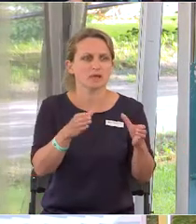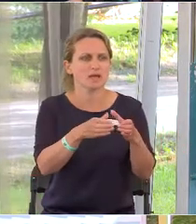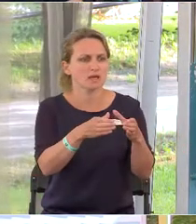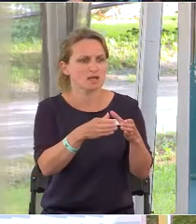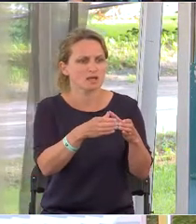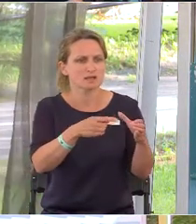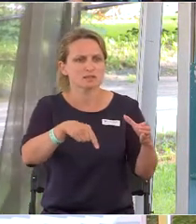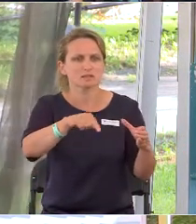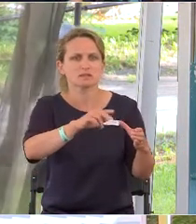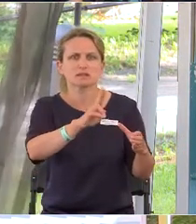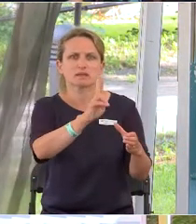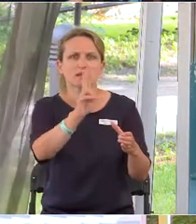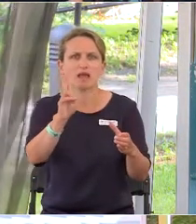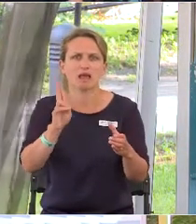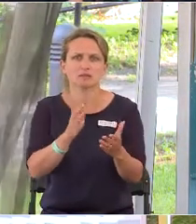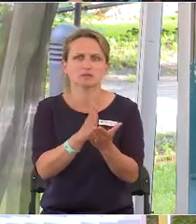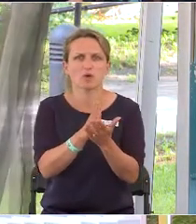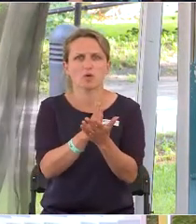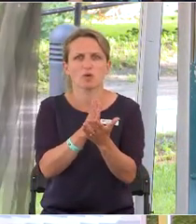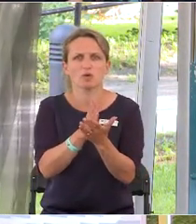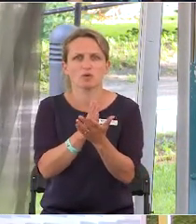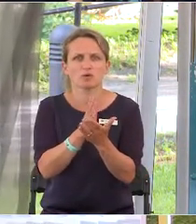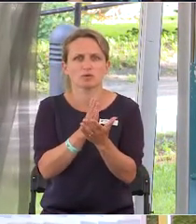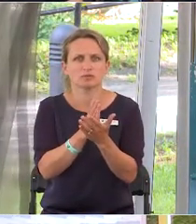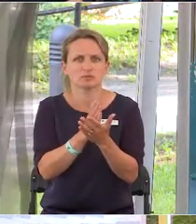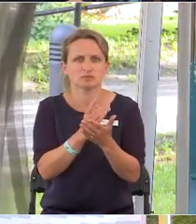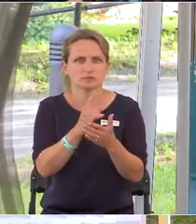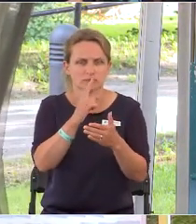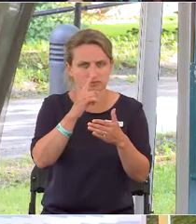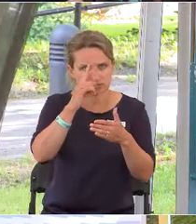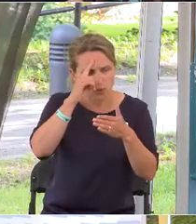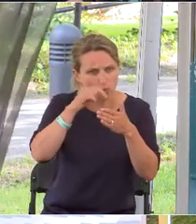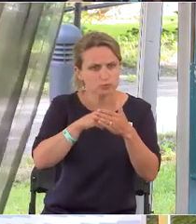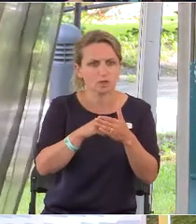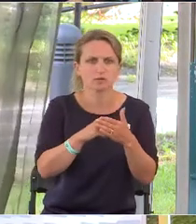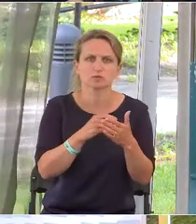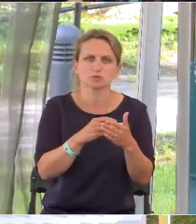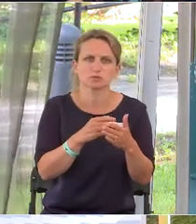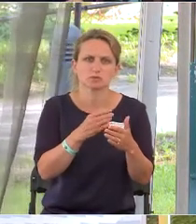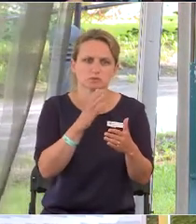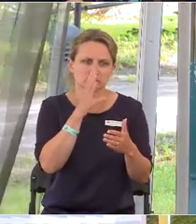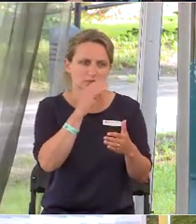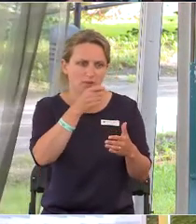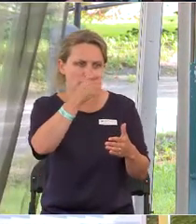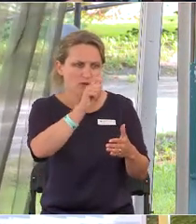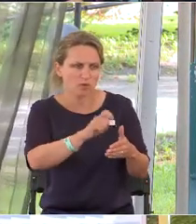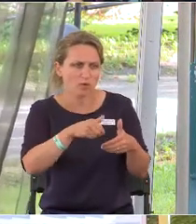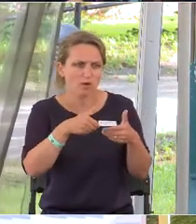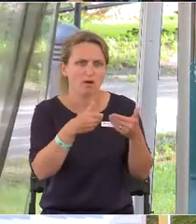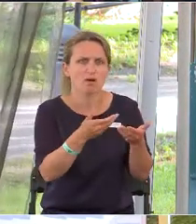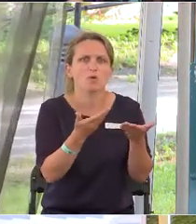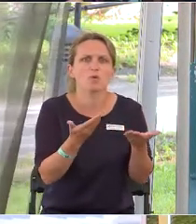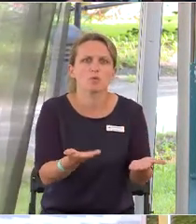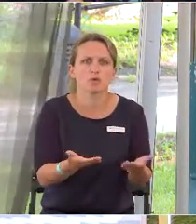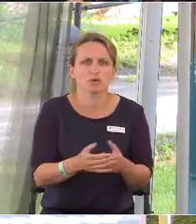people are already receiving this trust. Sometimes it's very difficult to accept that they have